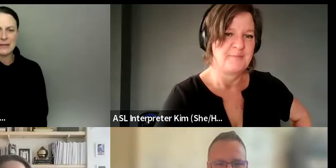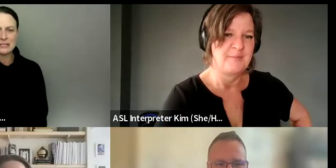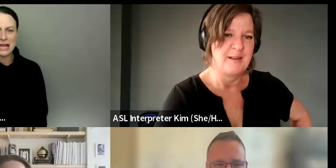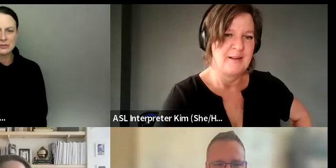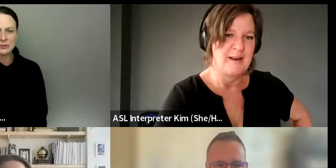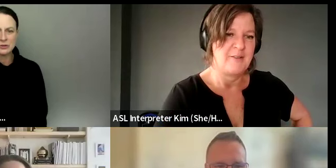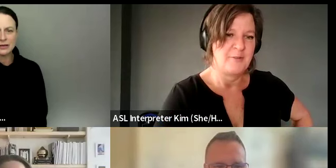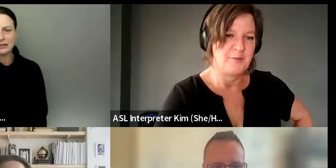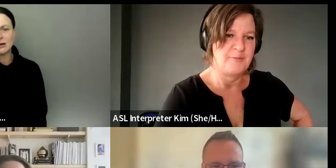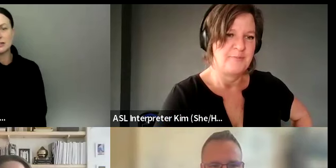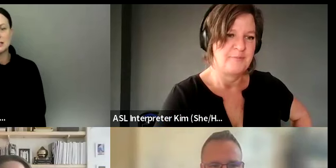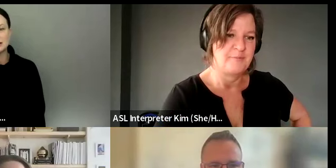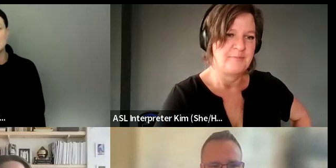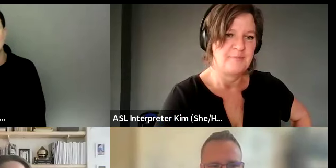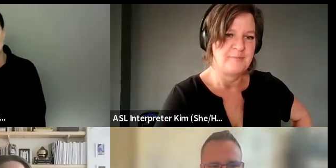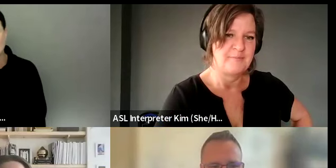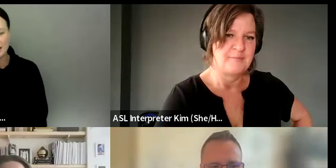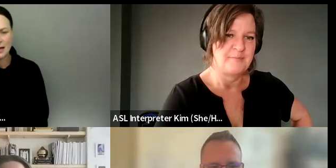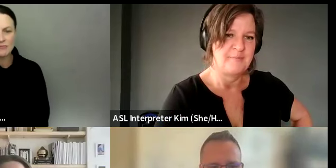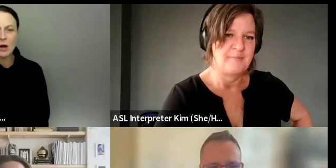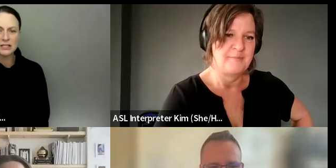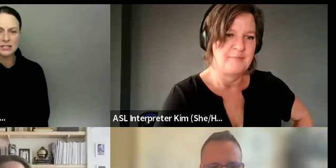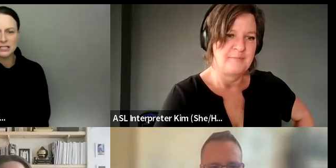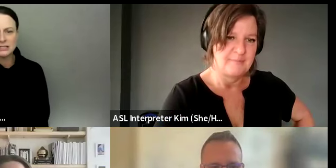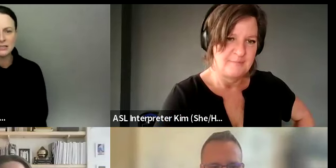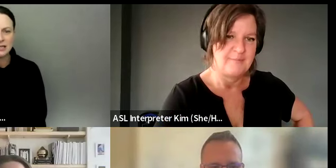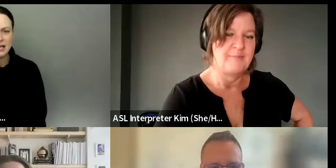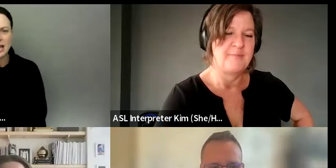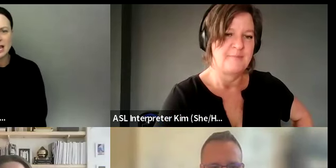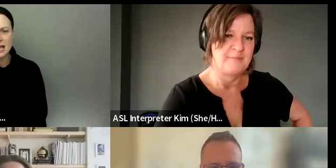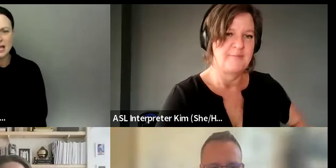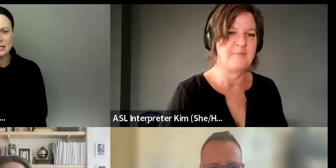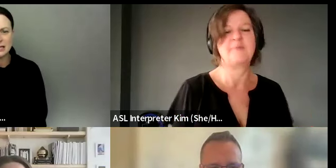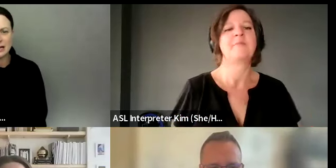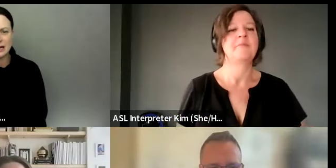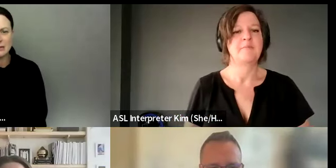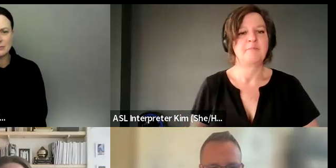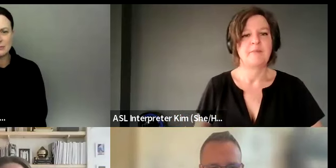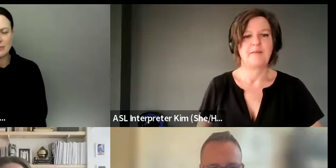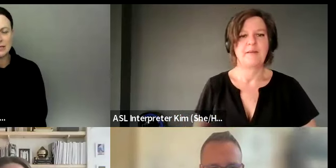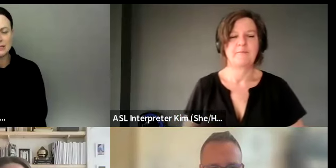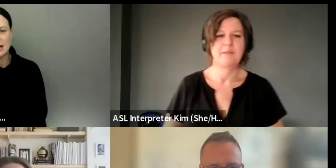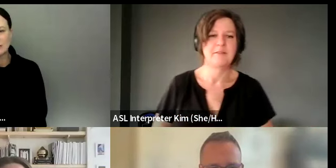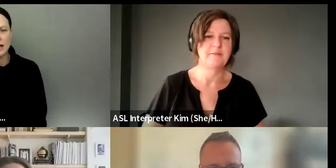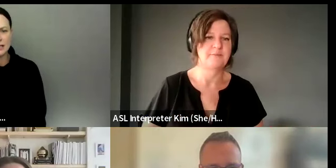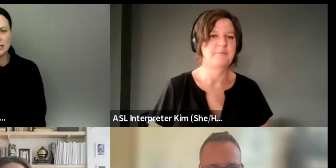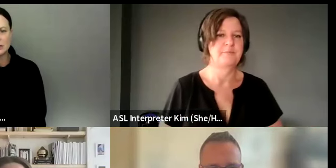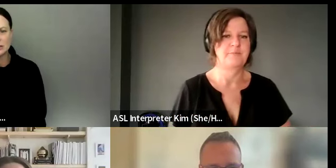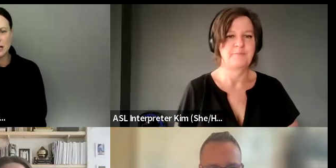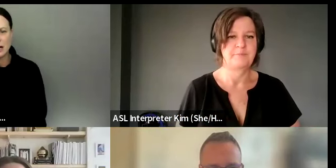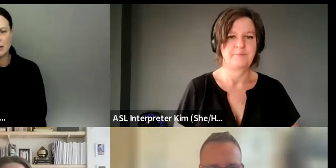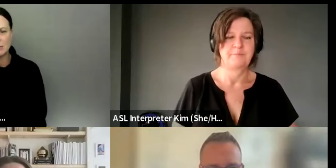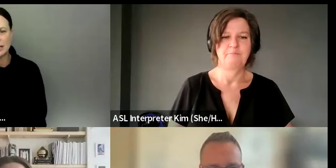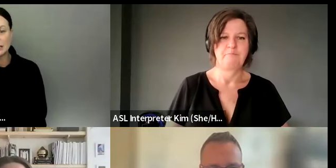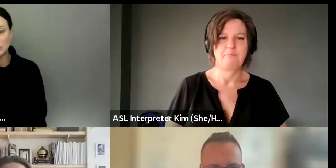My name is Andrew. I get called DC. I'm from Austin, and I've been in tech for a lot of